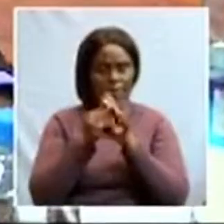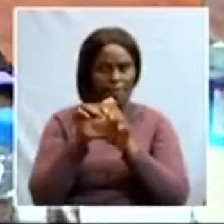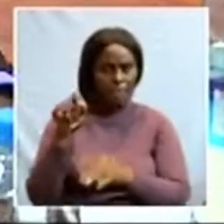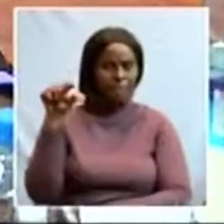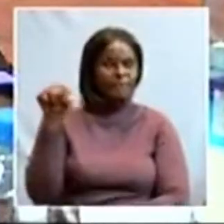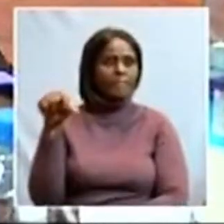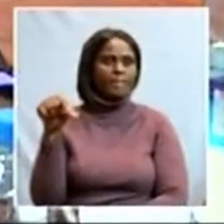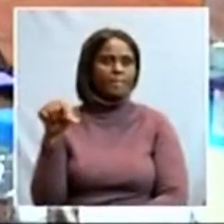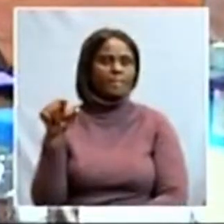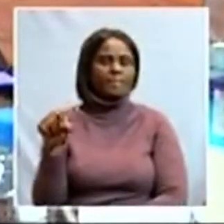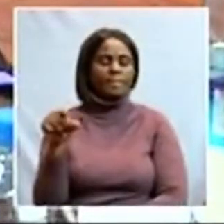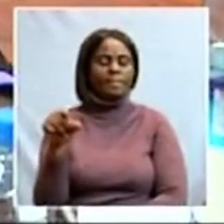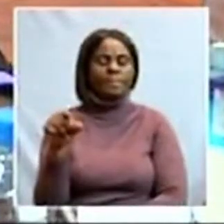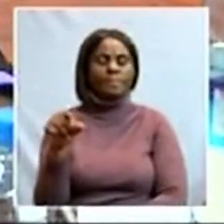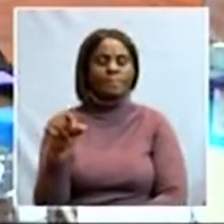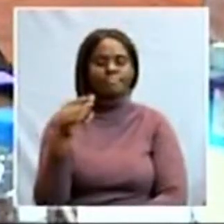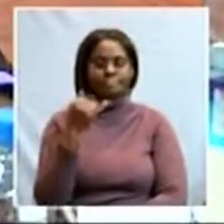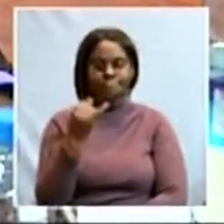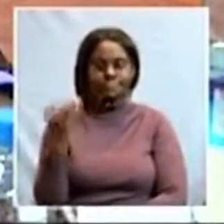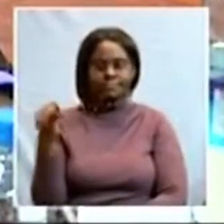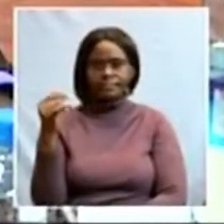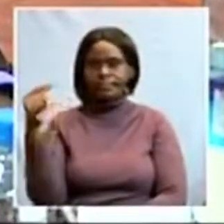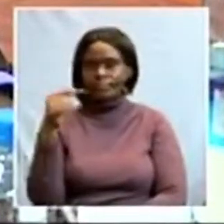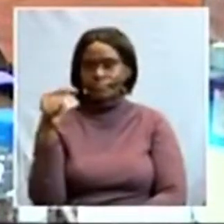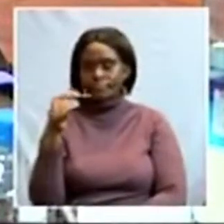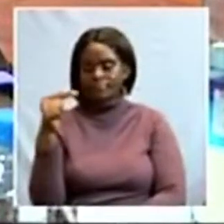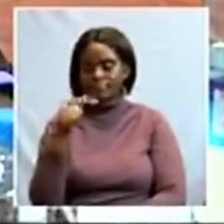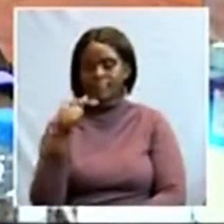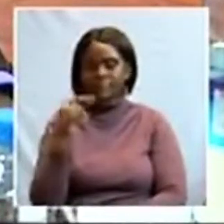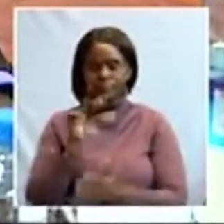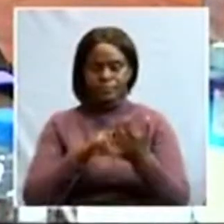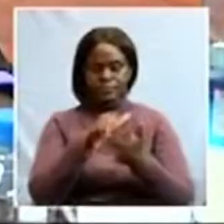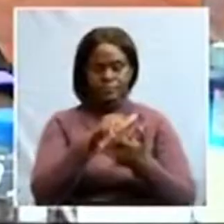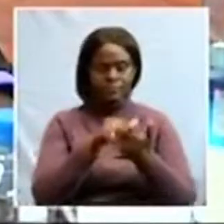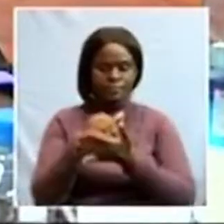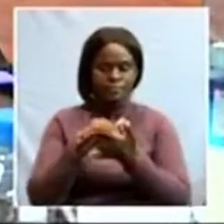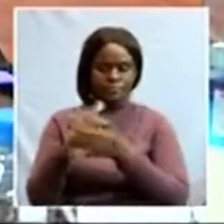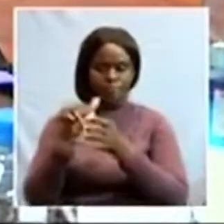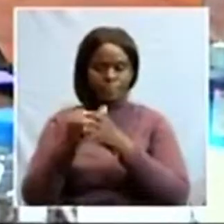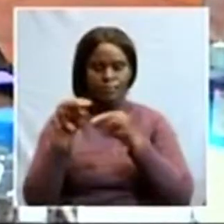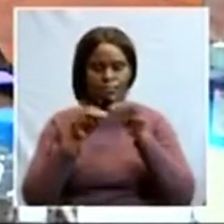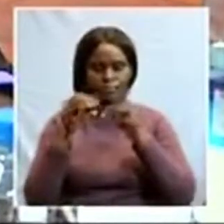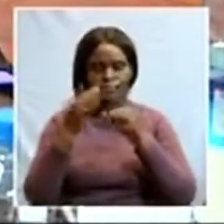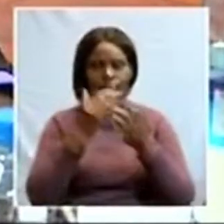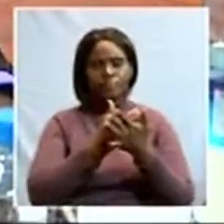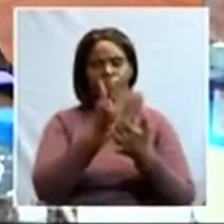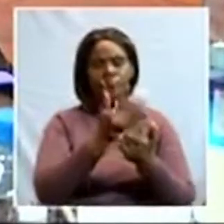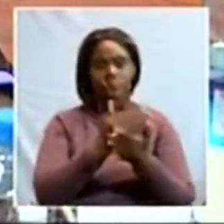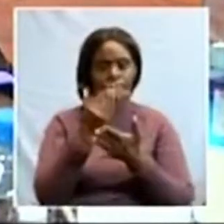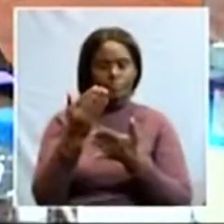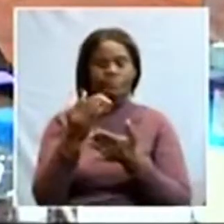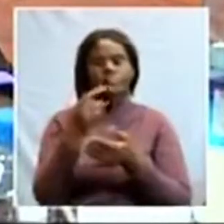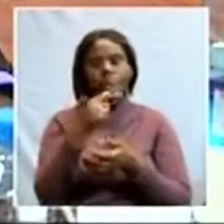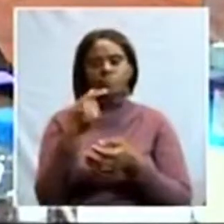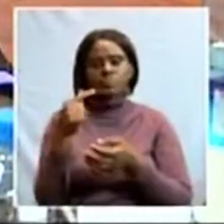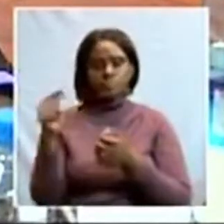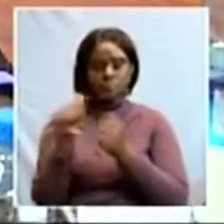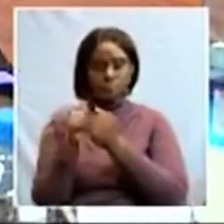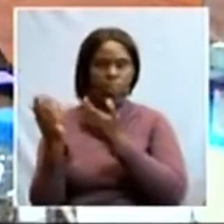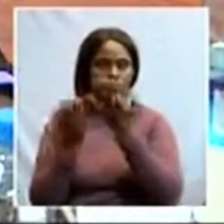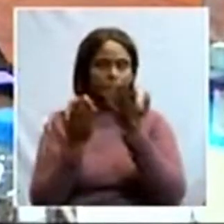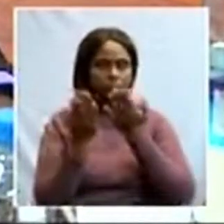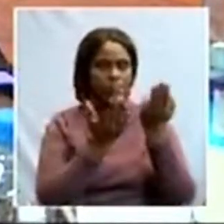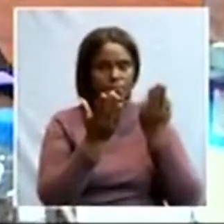quality. Item G, weaknesses in the management of procurement of goods and